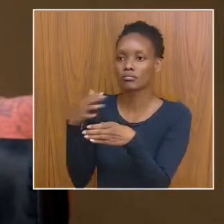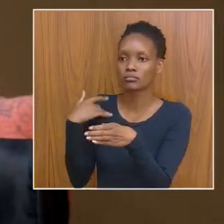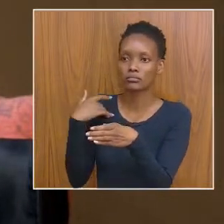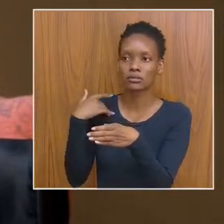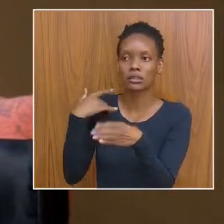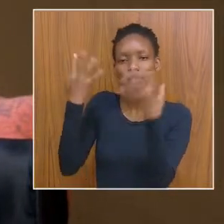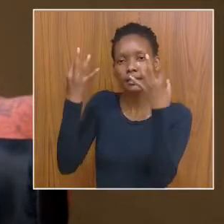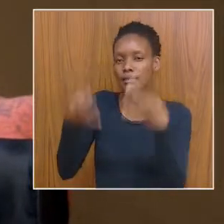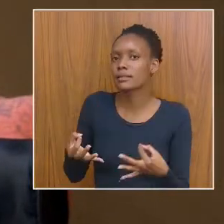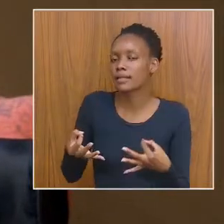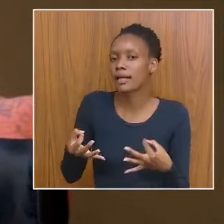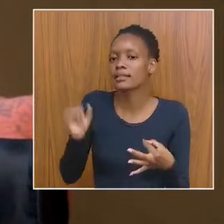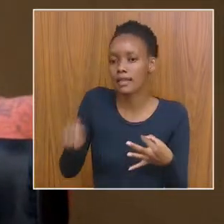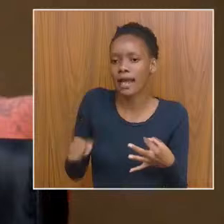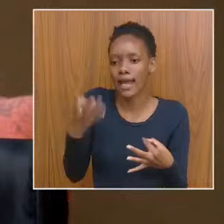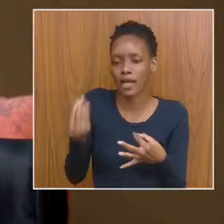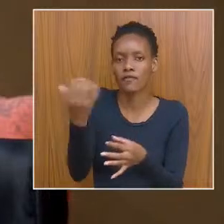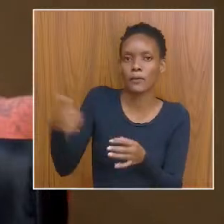a figurehead